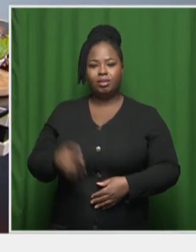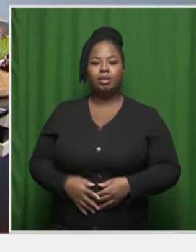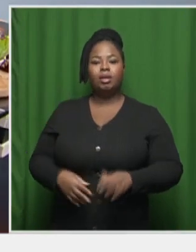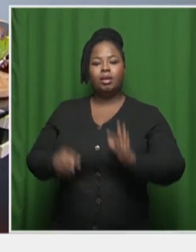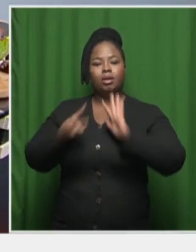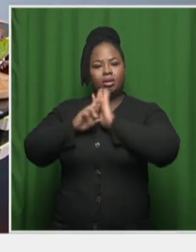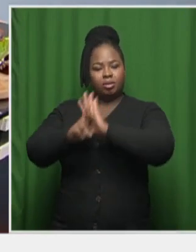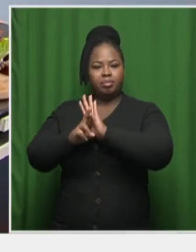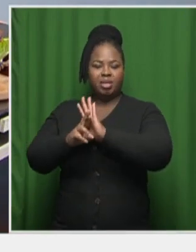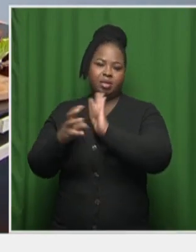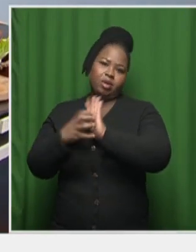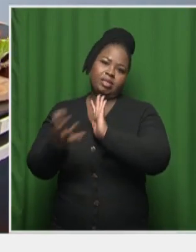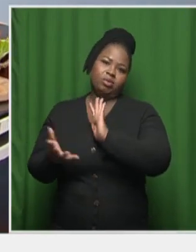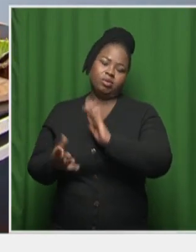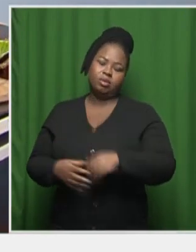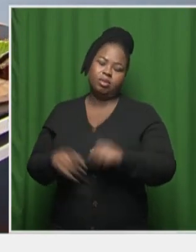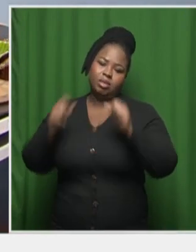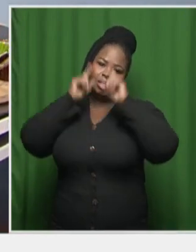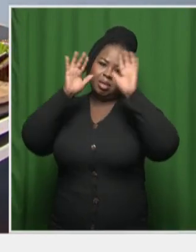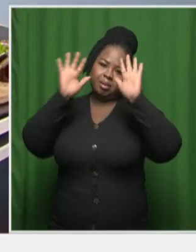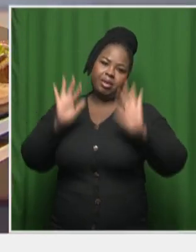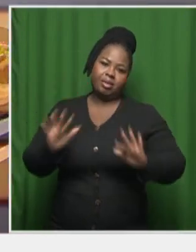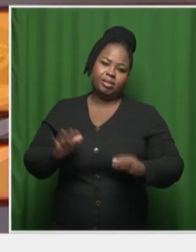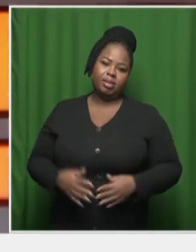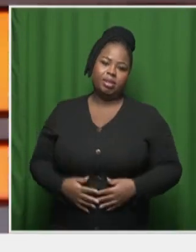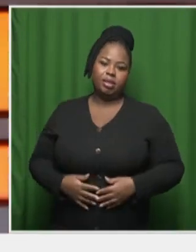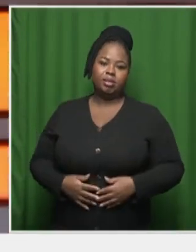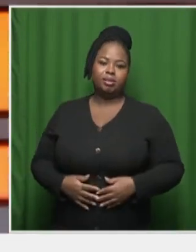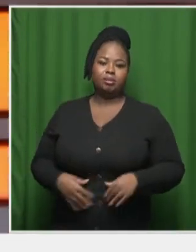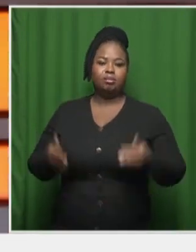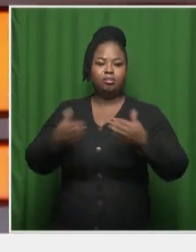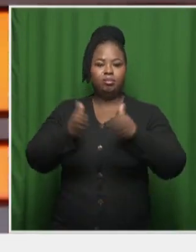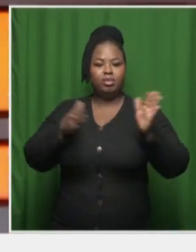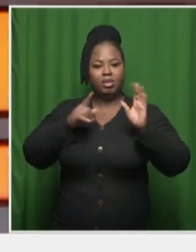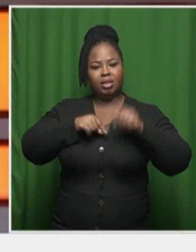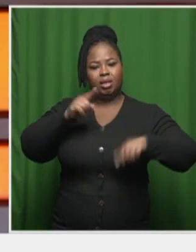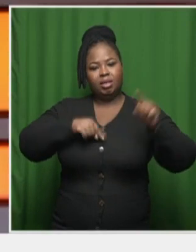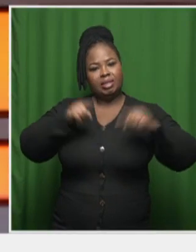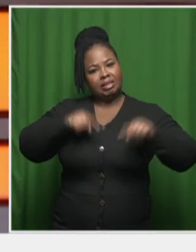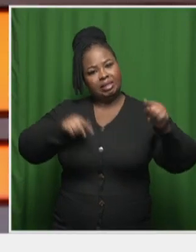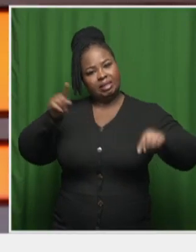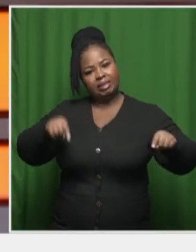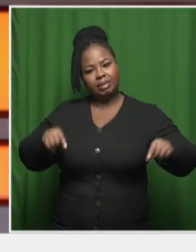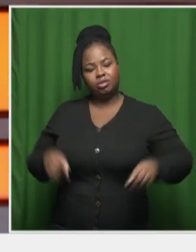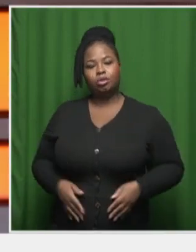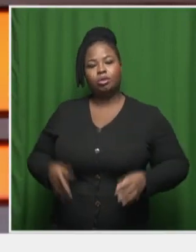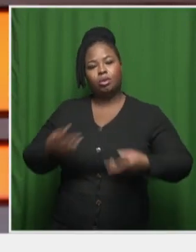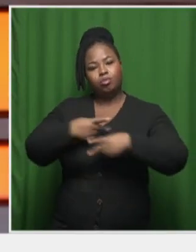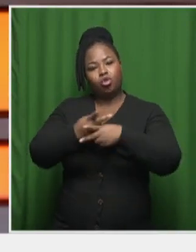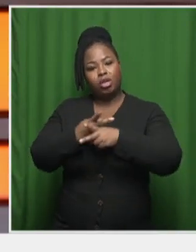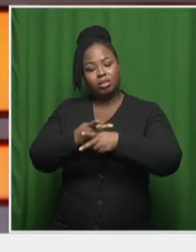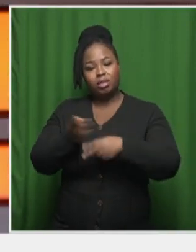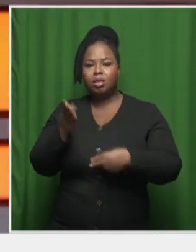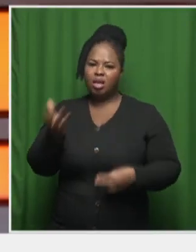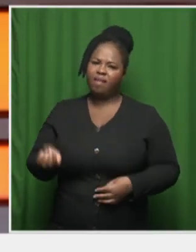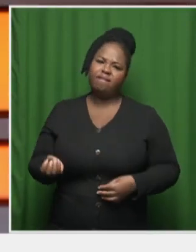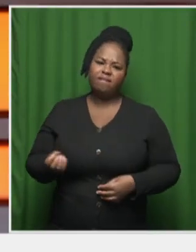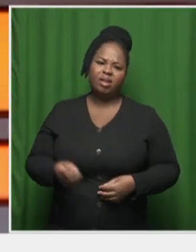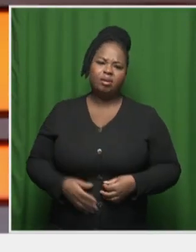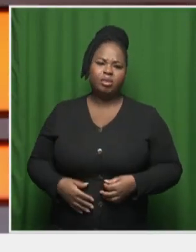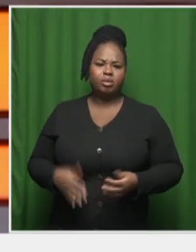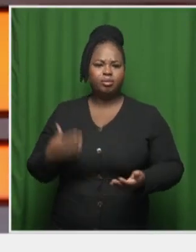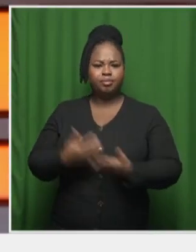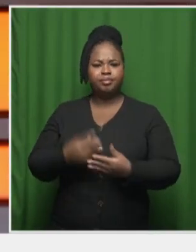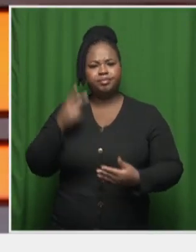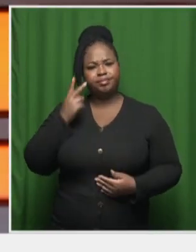brand. It is so amazing to see the wide variety of products they already got on the shelf, and you can